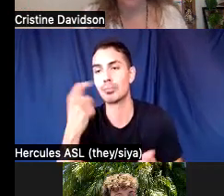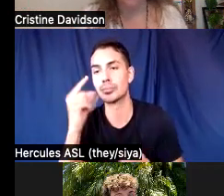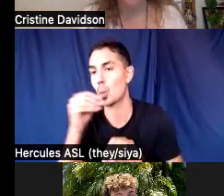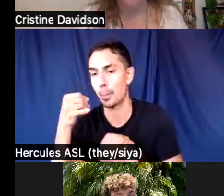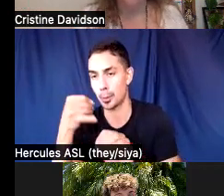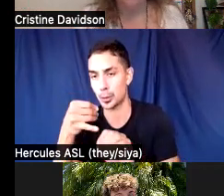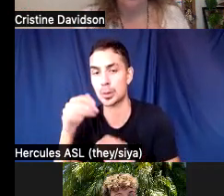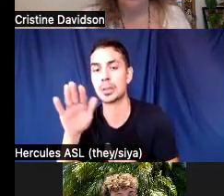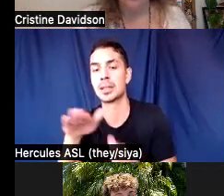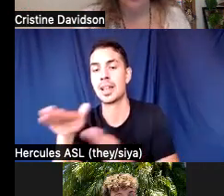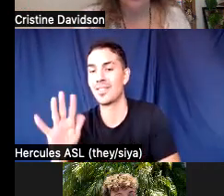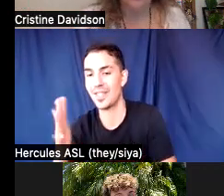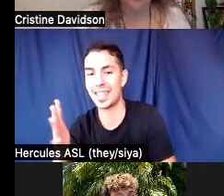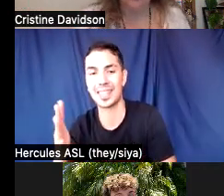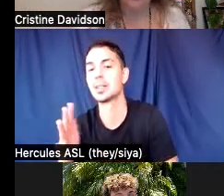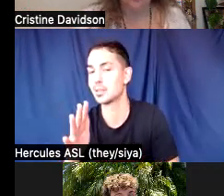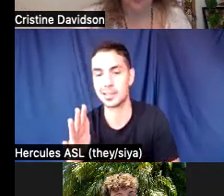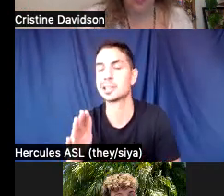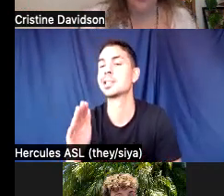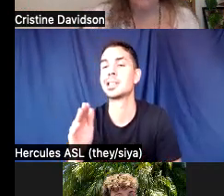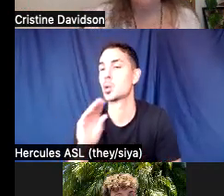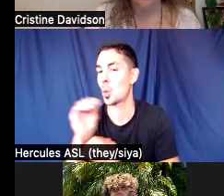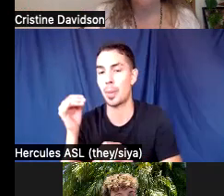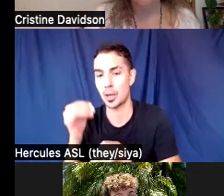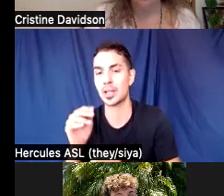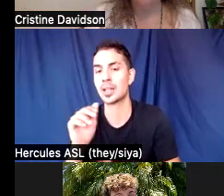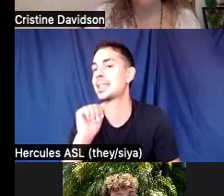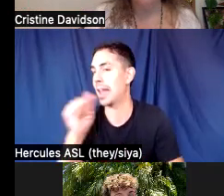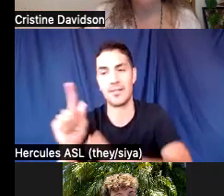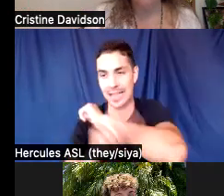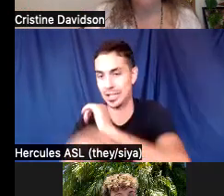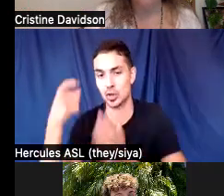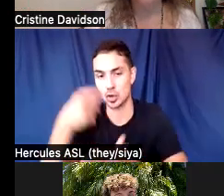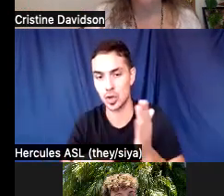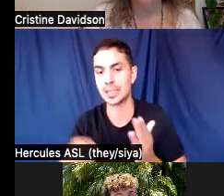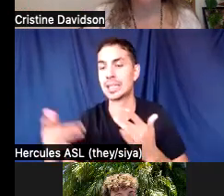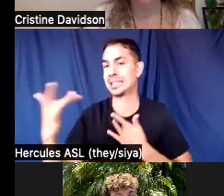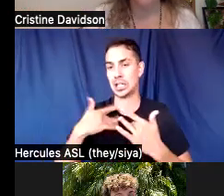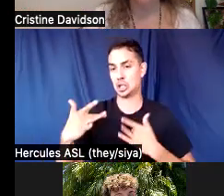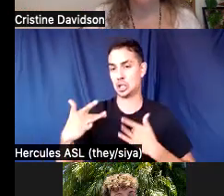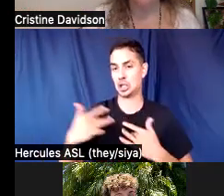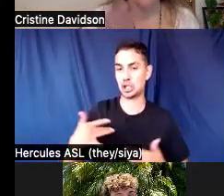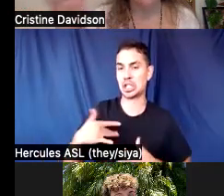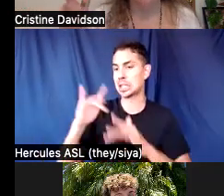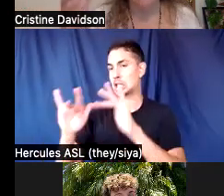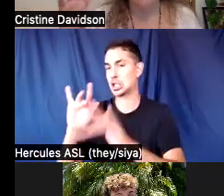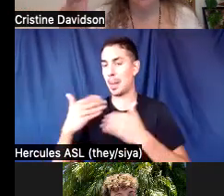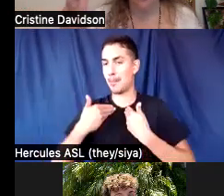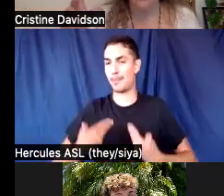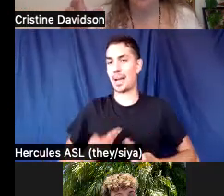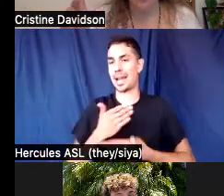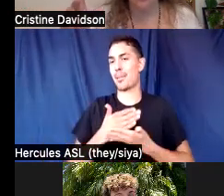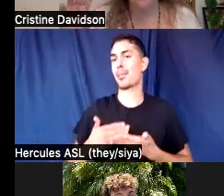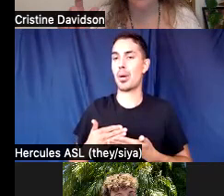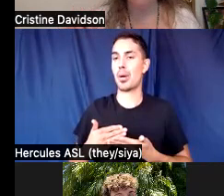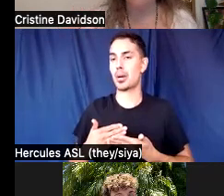a misdemeanor. Non-consensual sexual contact of intimate parts. And in your state will likely be